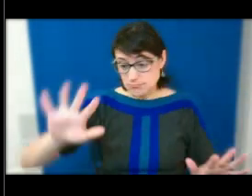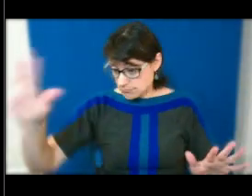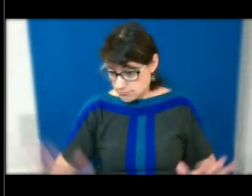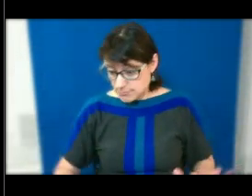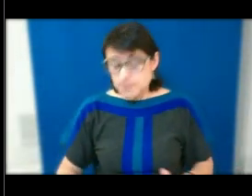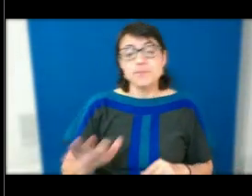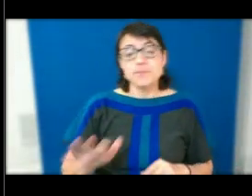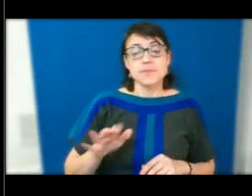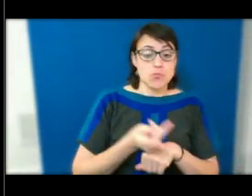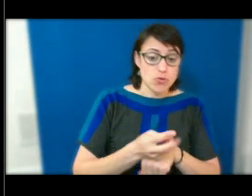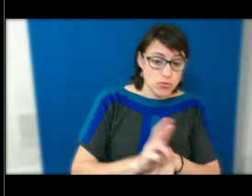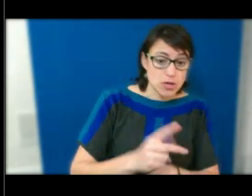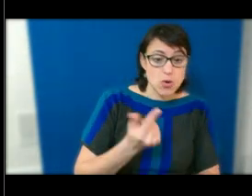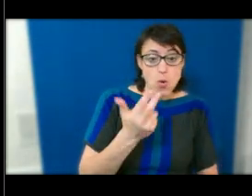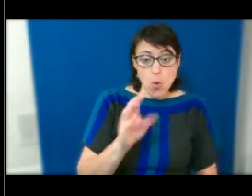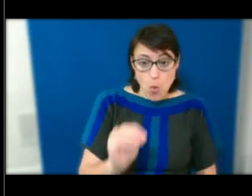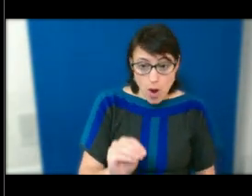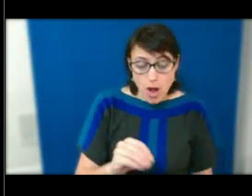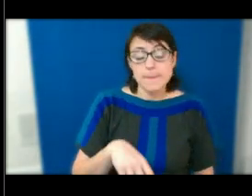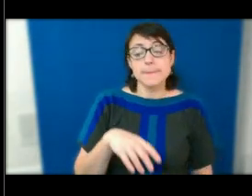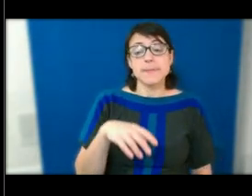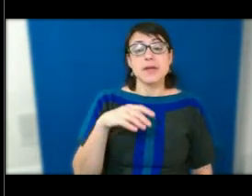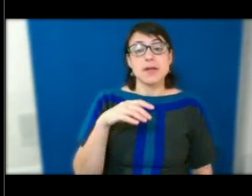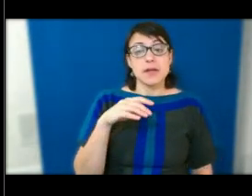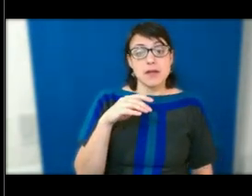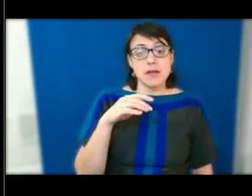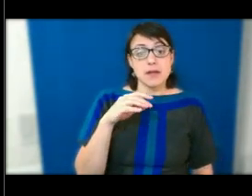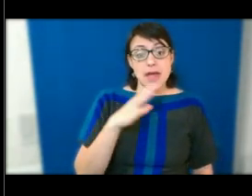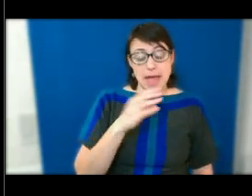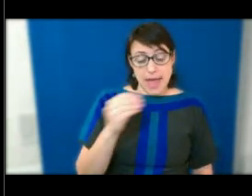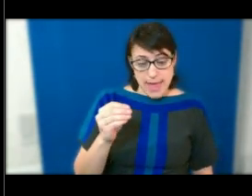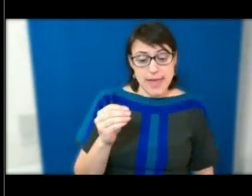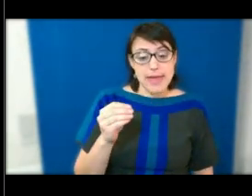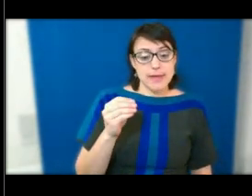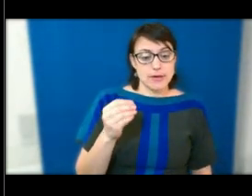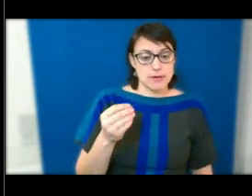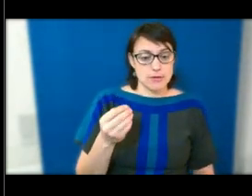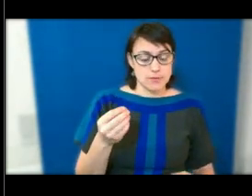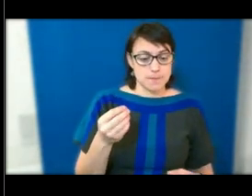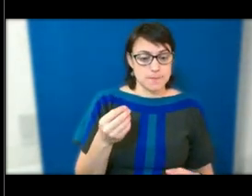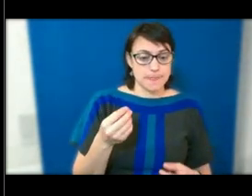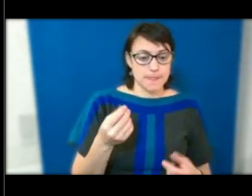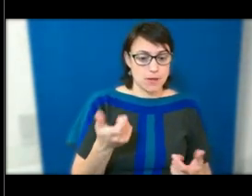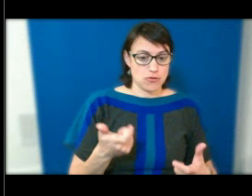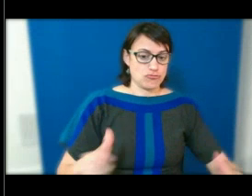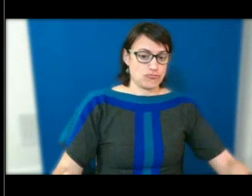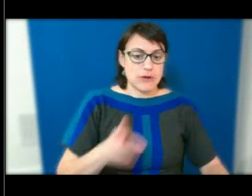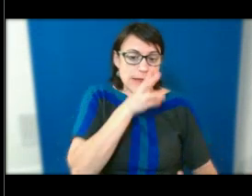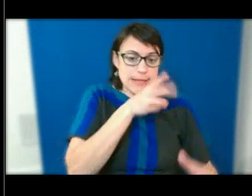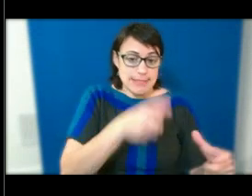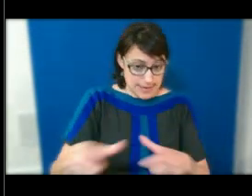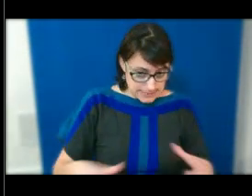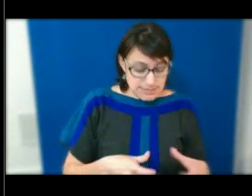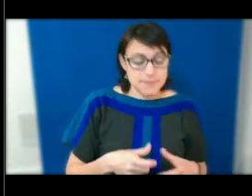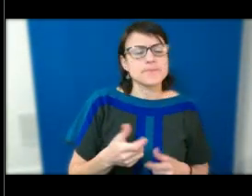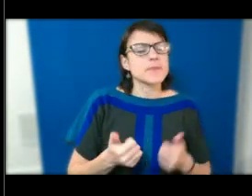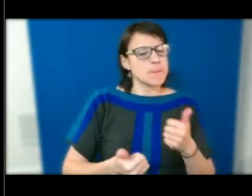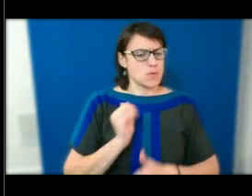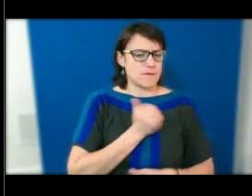those 34 programs. The work gets done at the states, in the states, and it